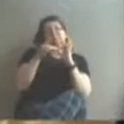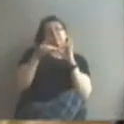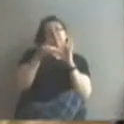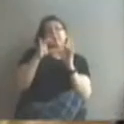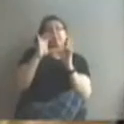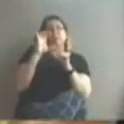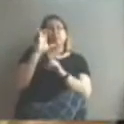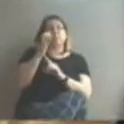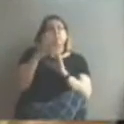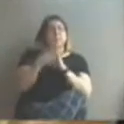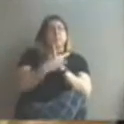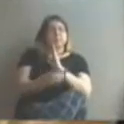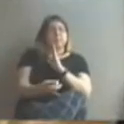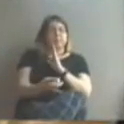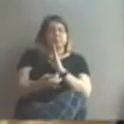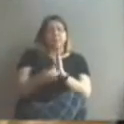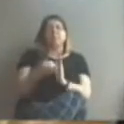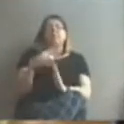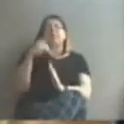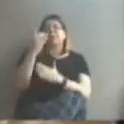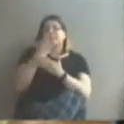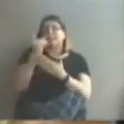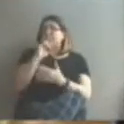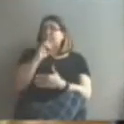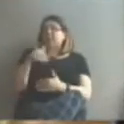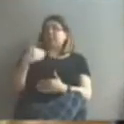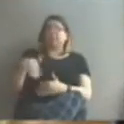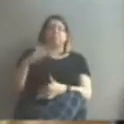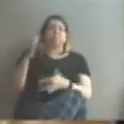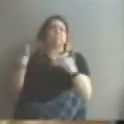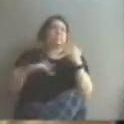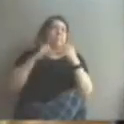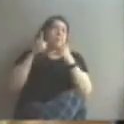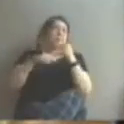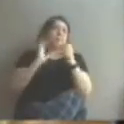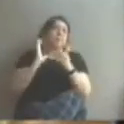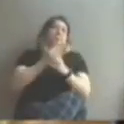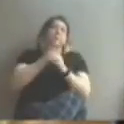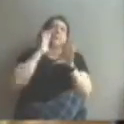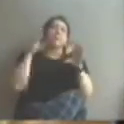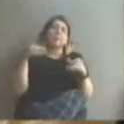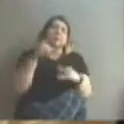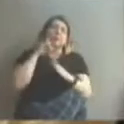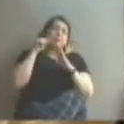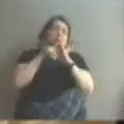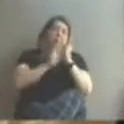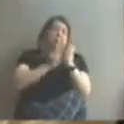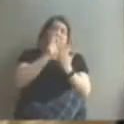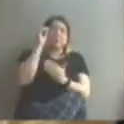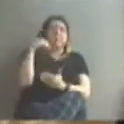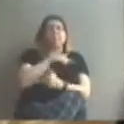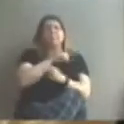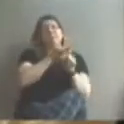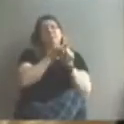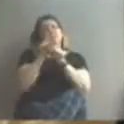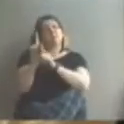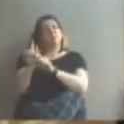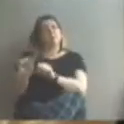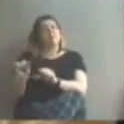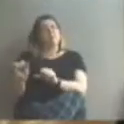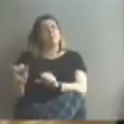cultural competency, and one of the things that is incredibly exciting about our focus on deeper learning is that we also are able